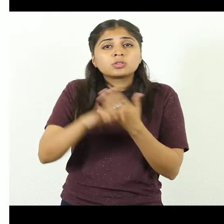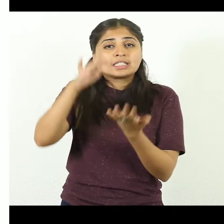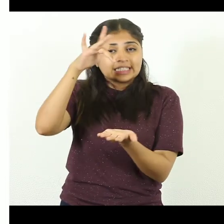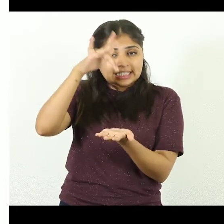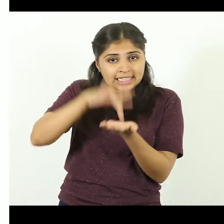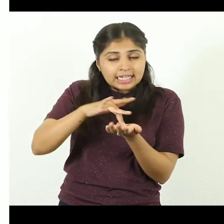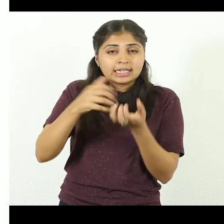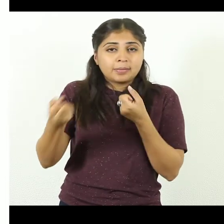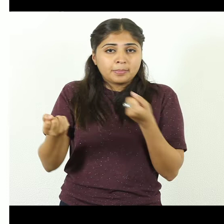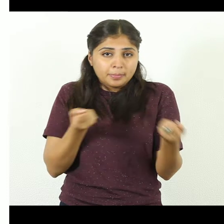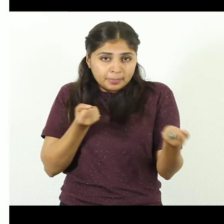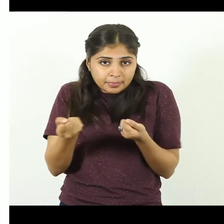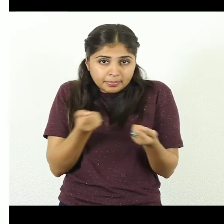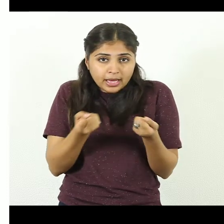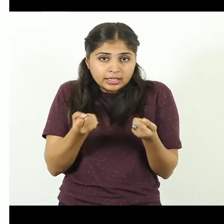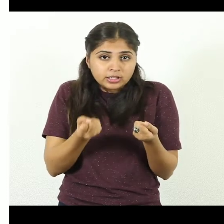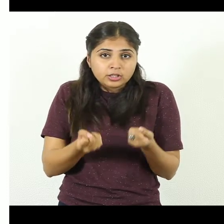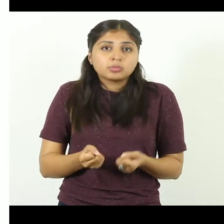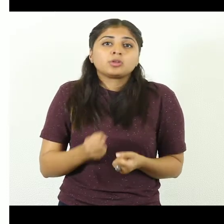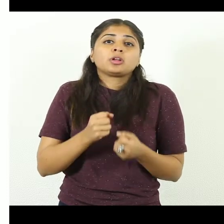and advanced analytics.